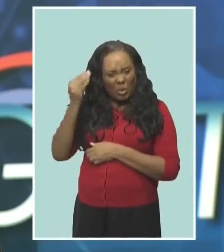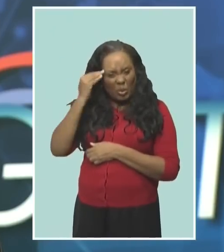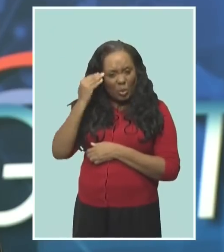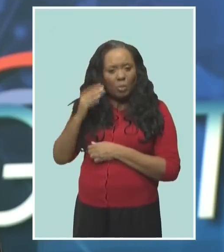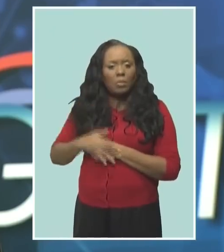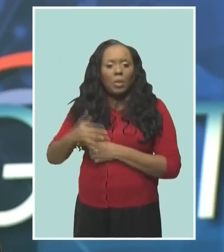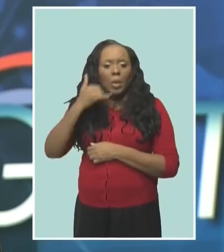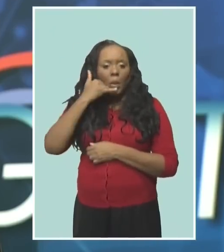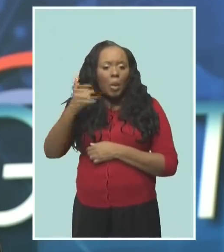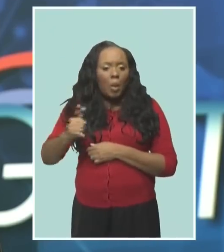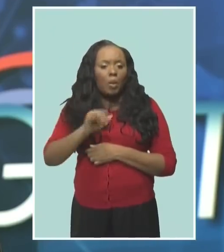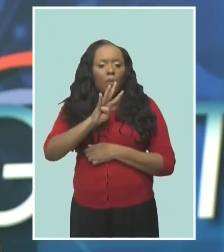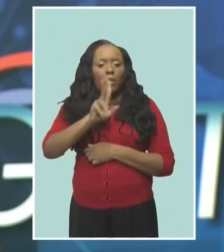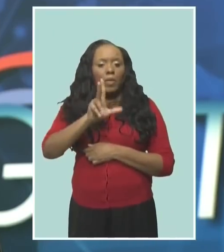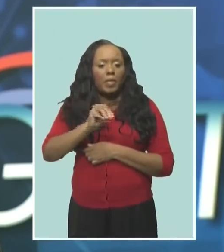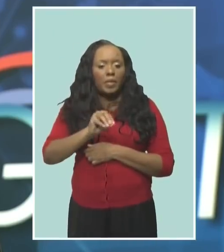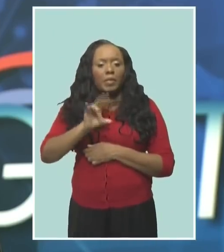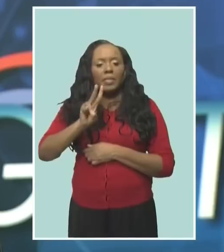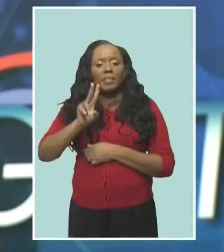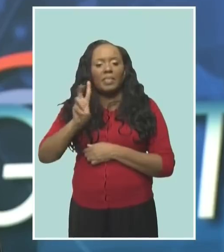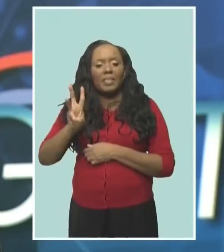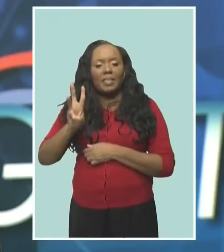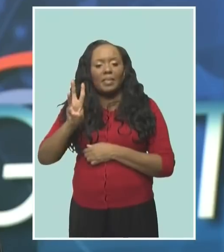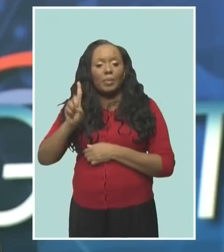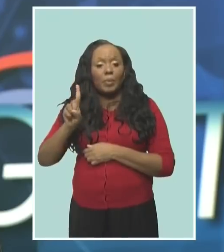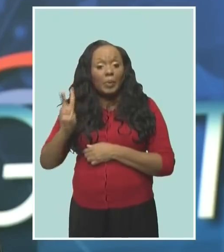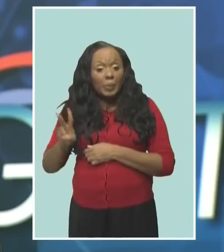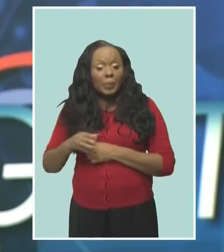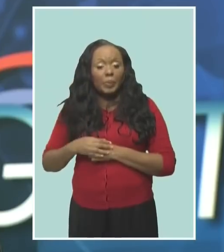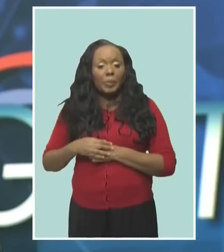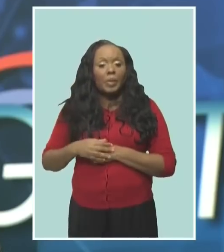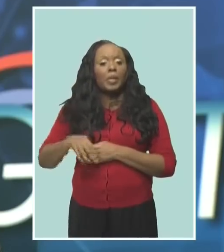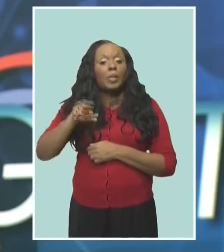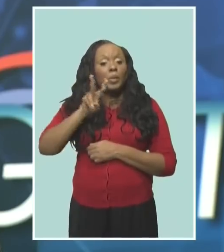430-7612, Police Emergency 211, Crime Stoppers at